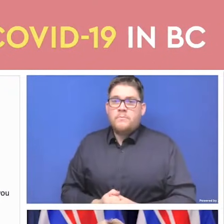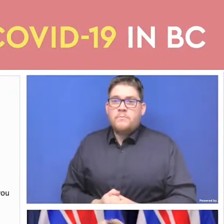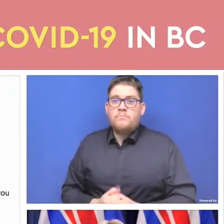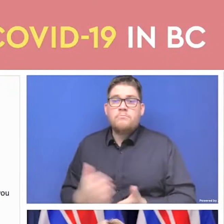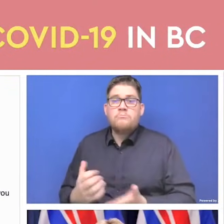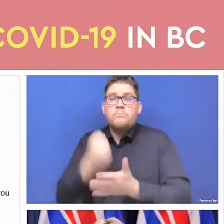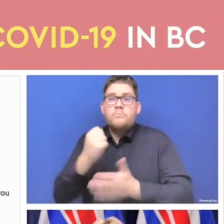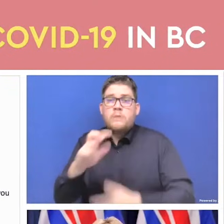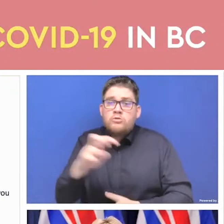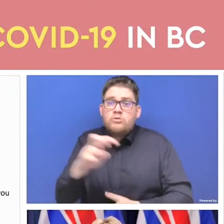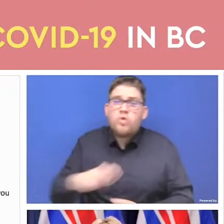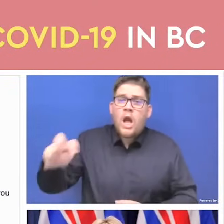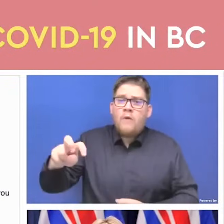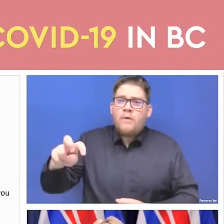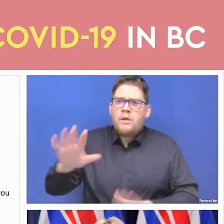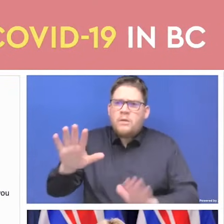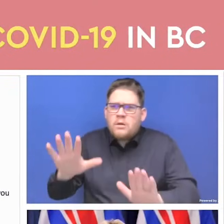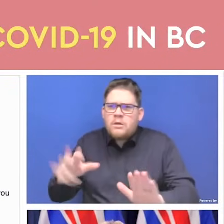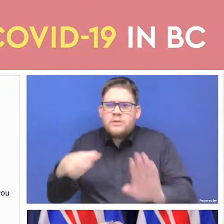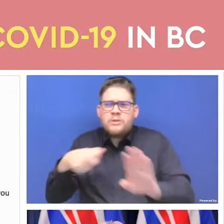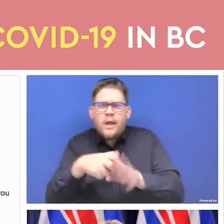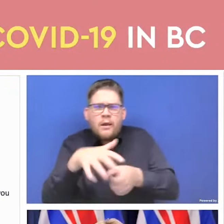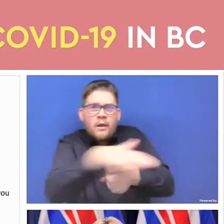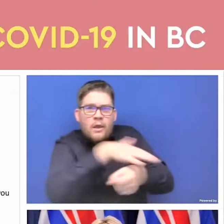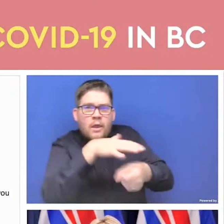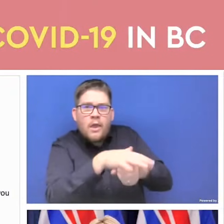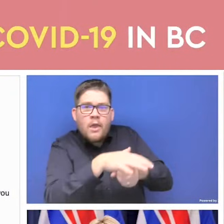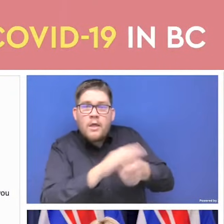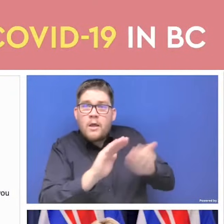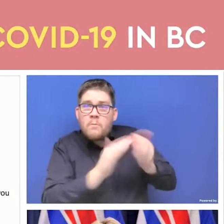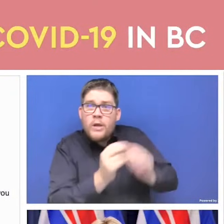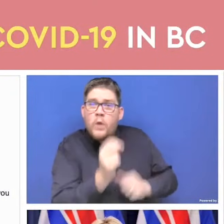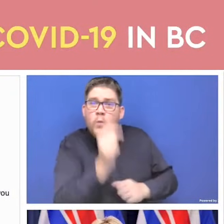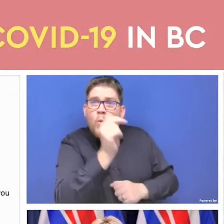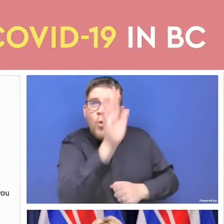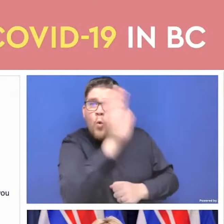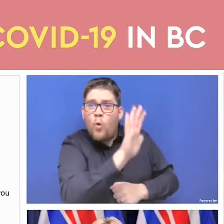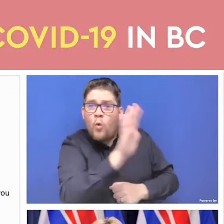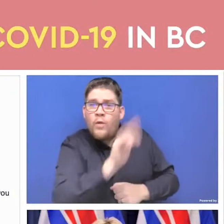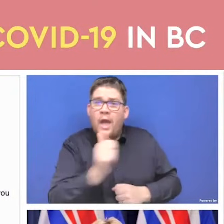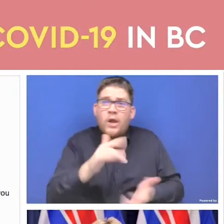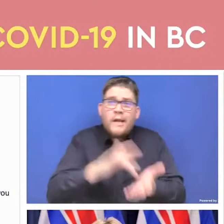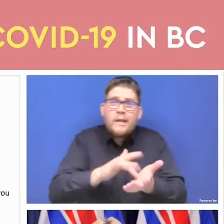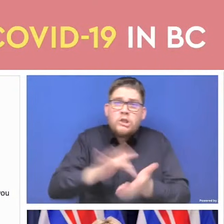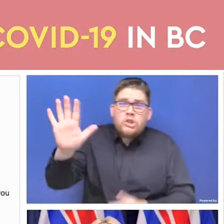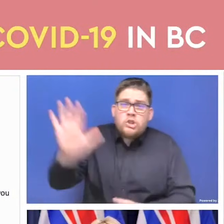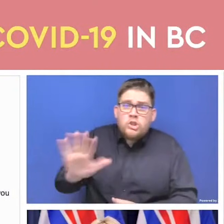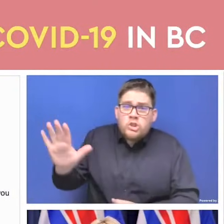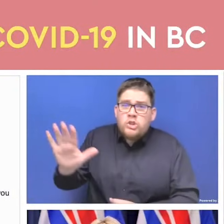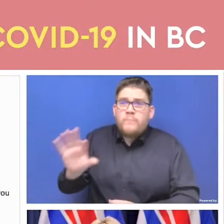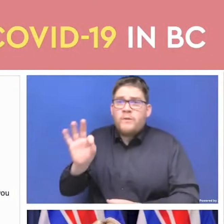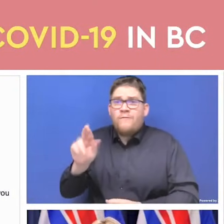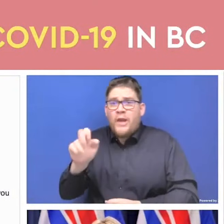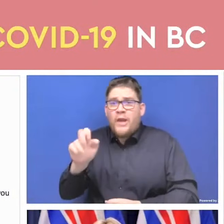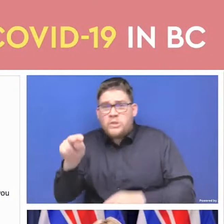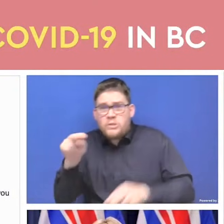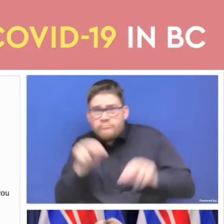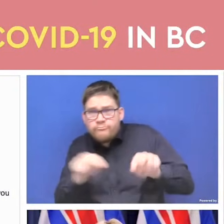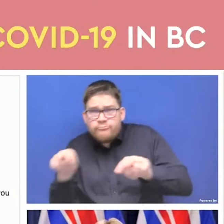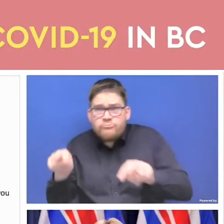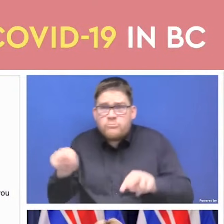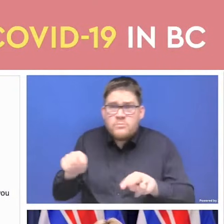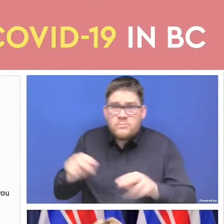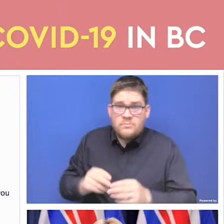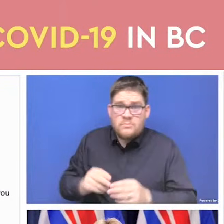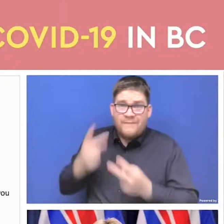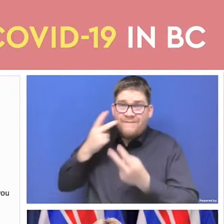now, as we know, particularly in the north, but in also some communities in the interior, in Fraser Valley, where there is still